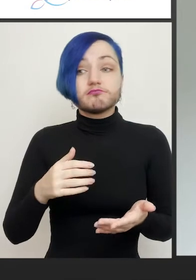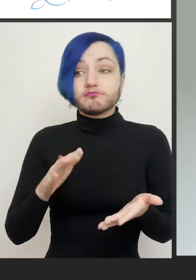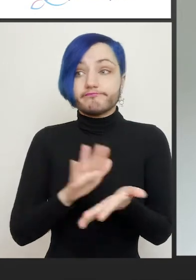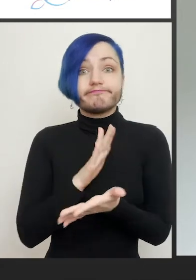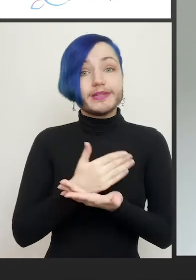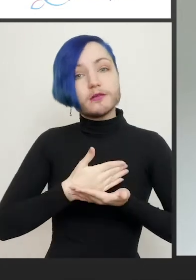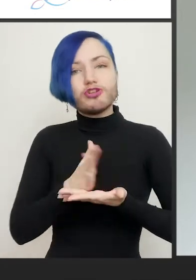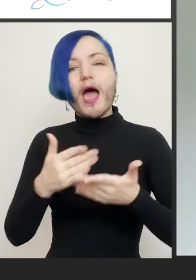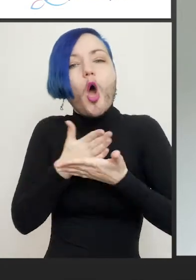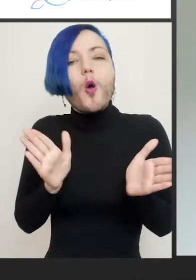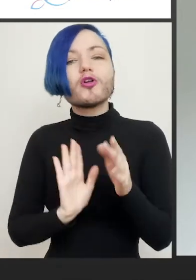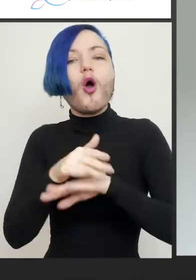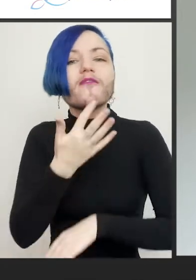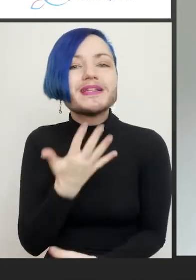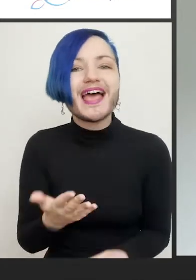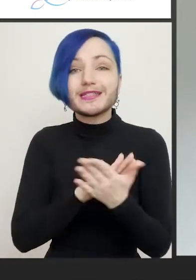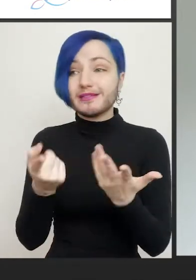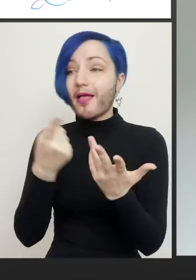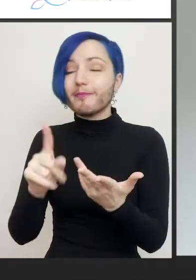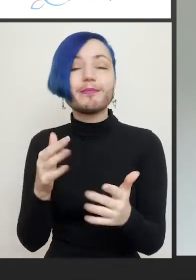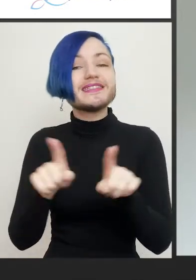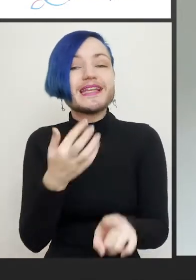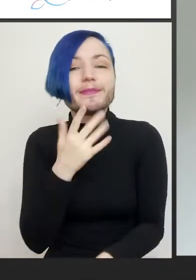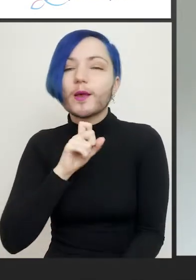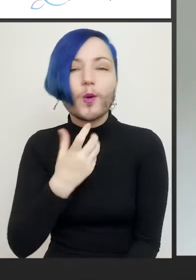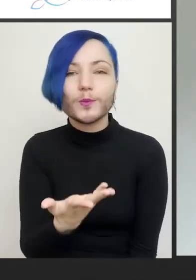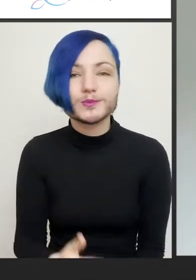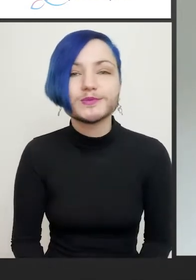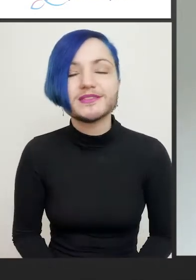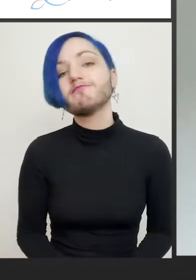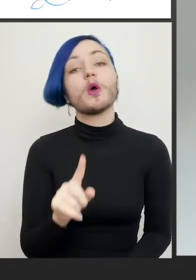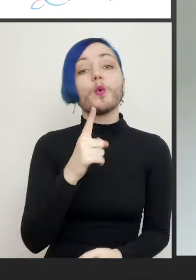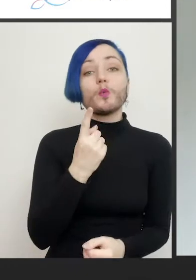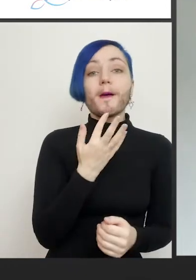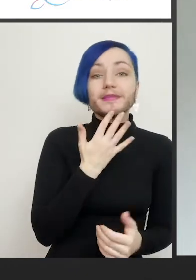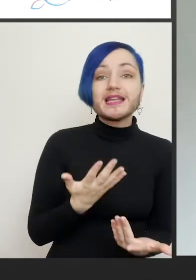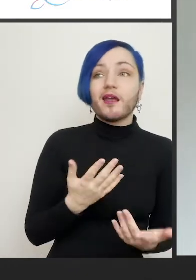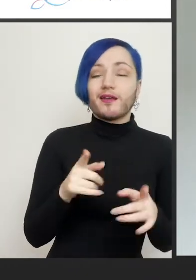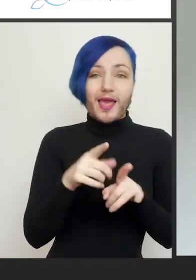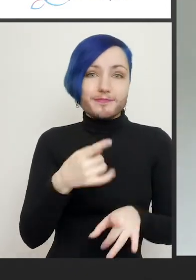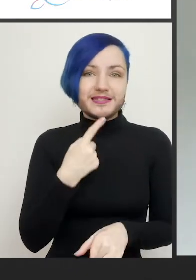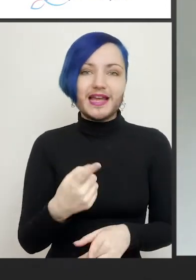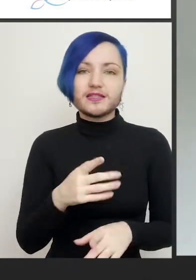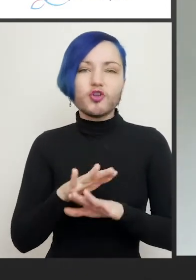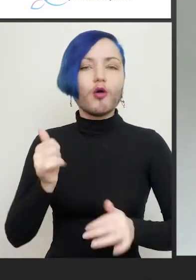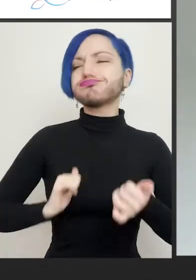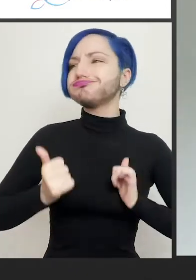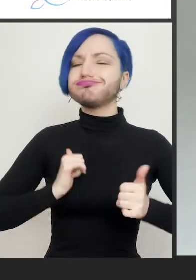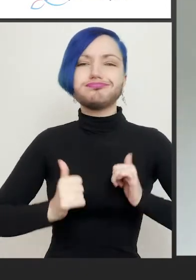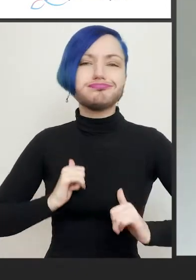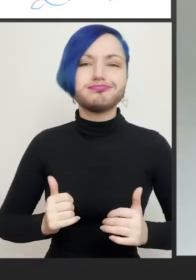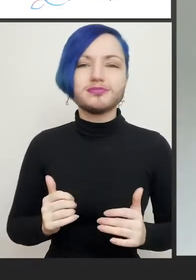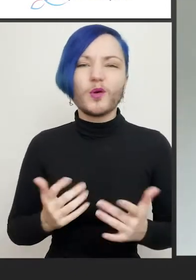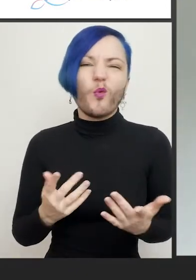think the key things I would think is that one is, like I said a minute ago, about a little bit about being not arrogant, but like